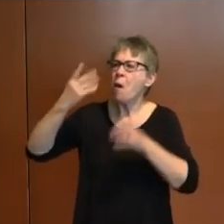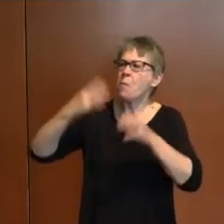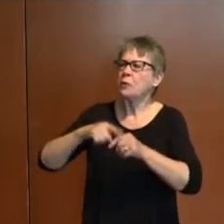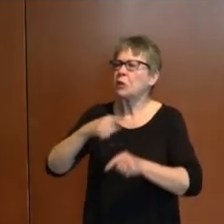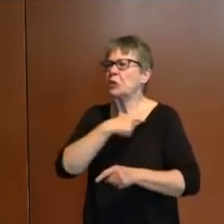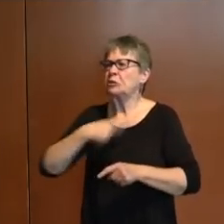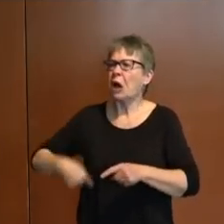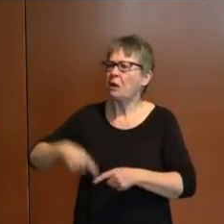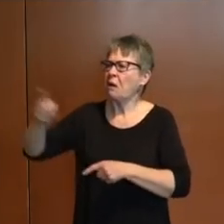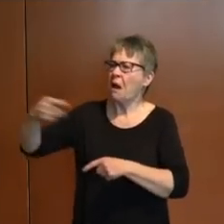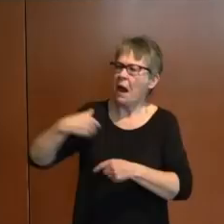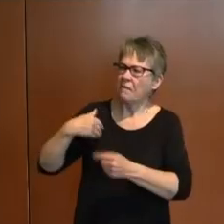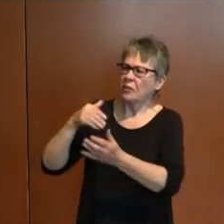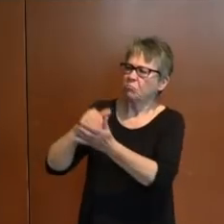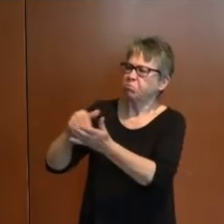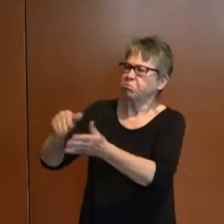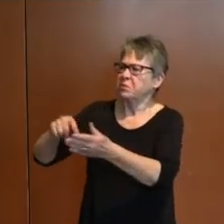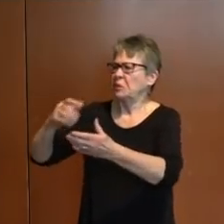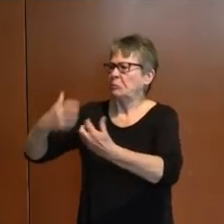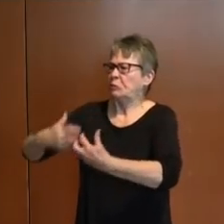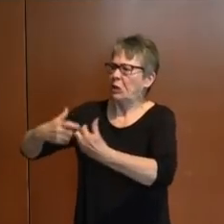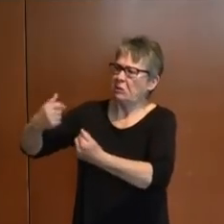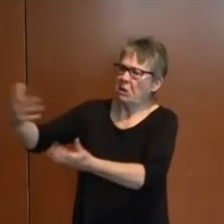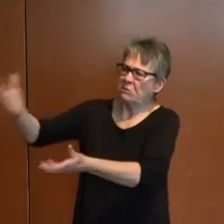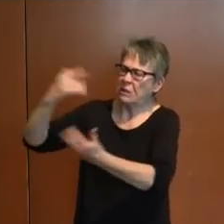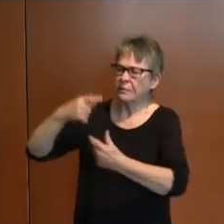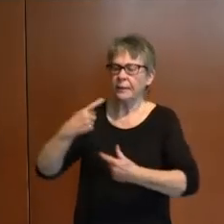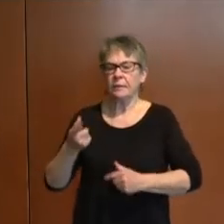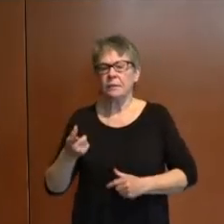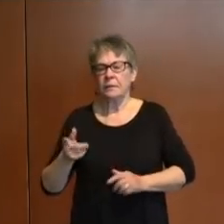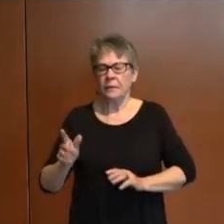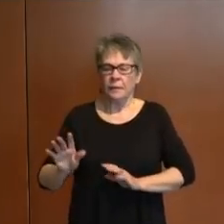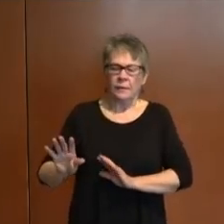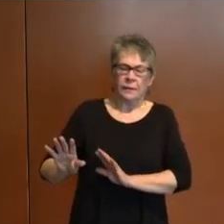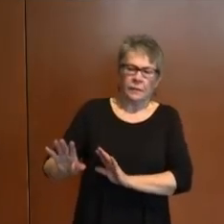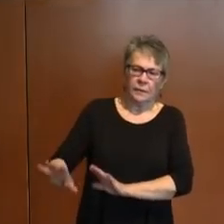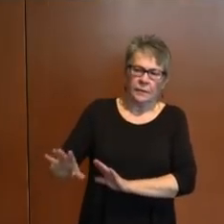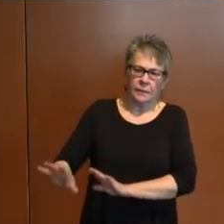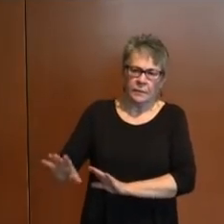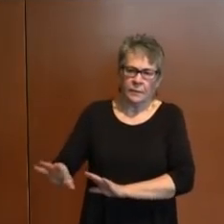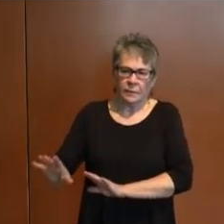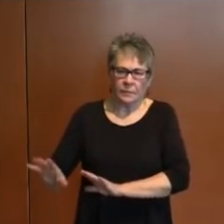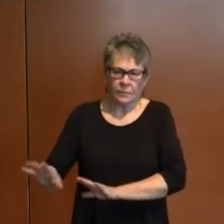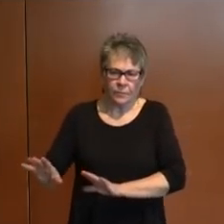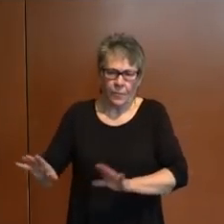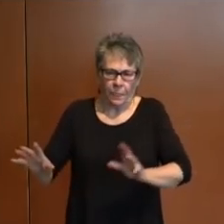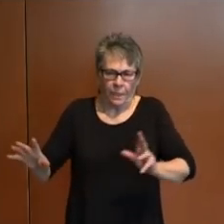off the top of my head, John, on ventilators. Are you aware, Jim? I don't know anybody in New Jersey, but I know that